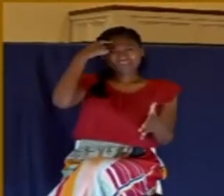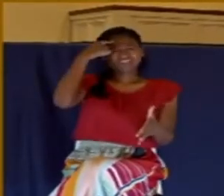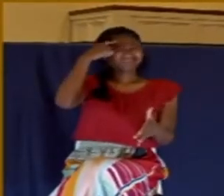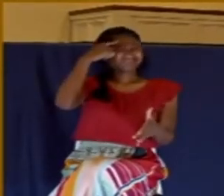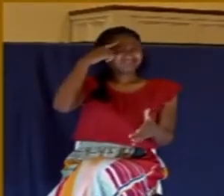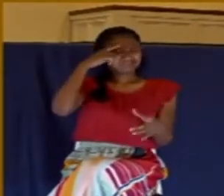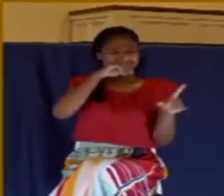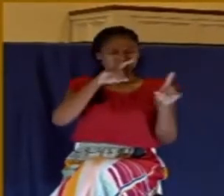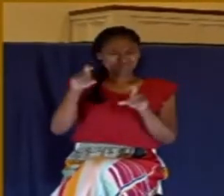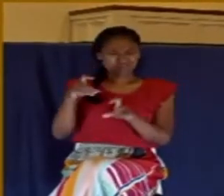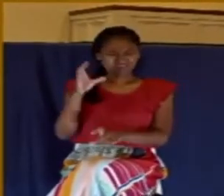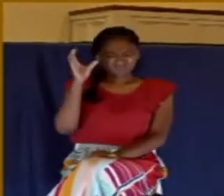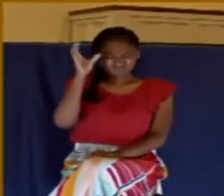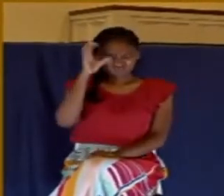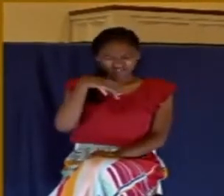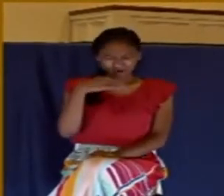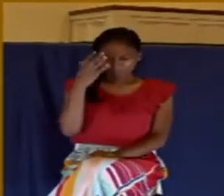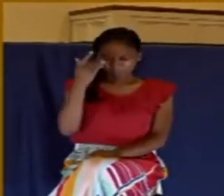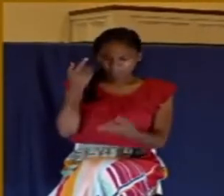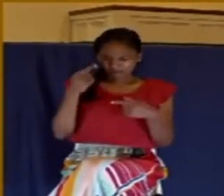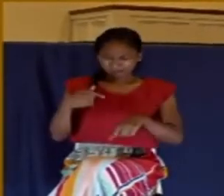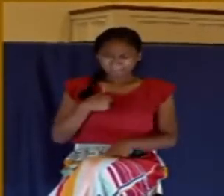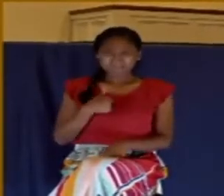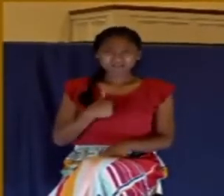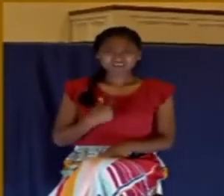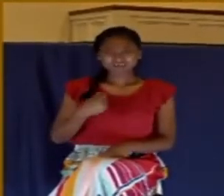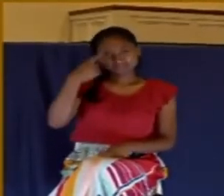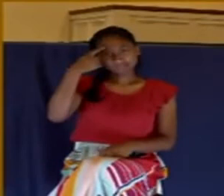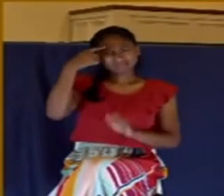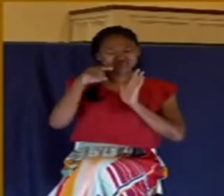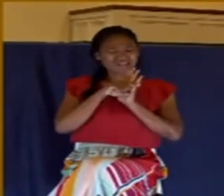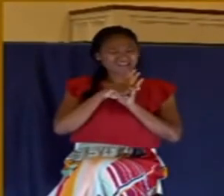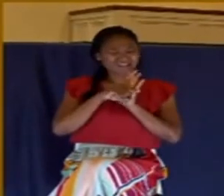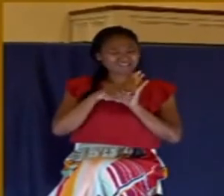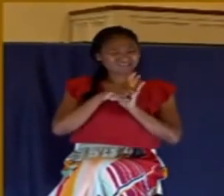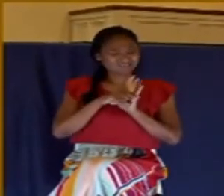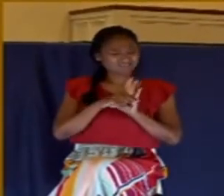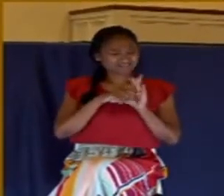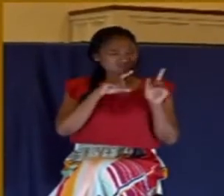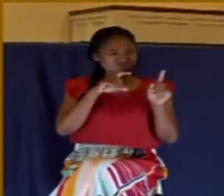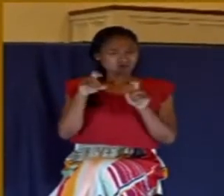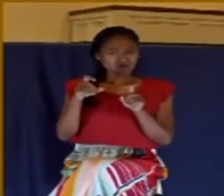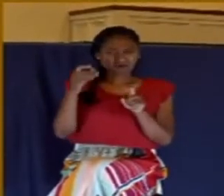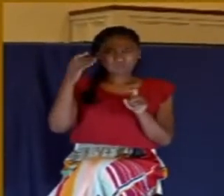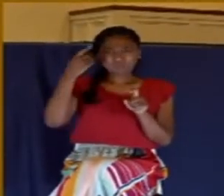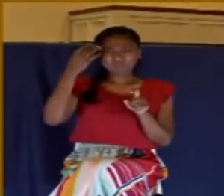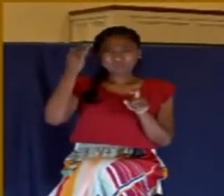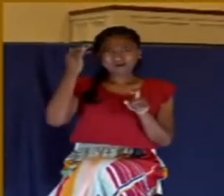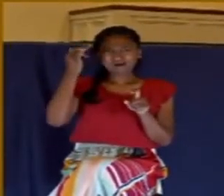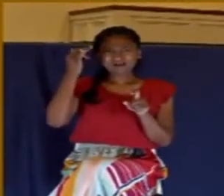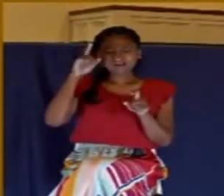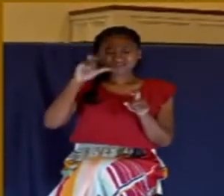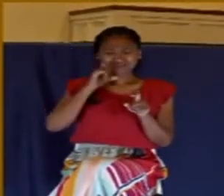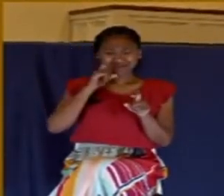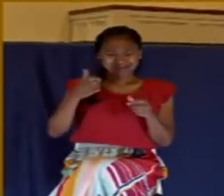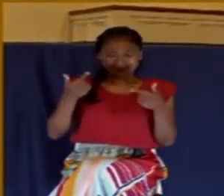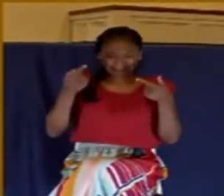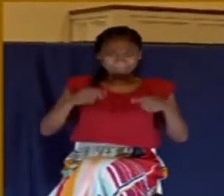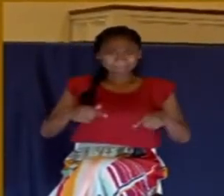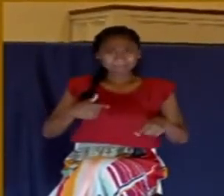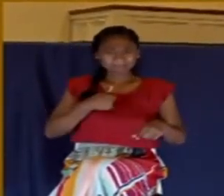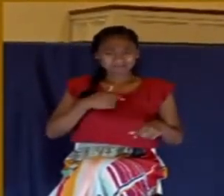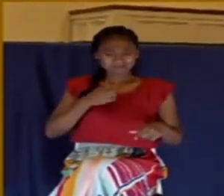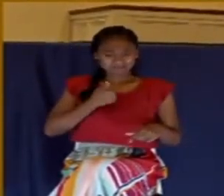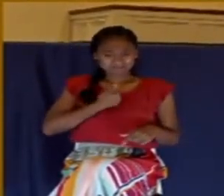strangers. Why is this happening to me? They were thinking negatively about their trials, as if this shouldn't happen to me. I'm a